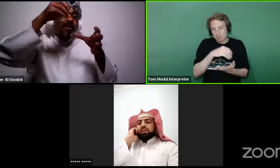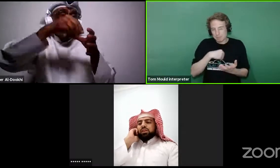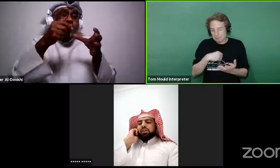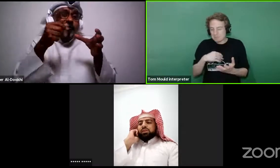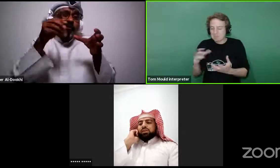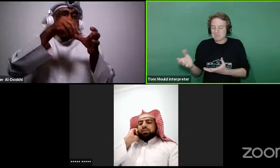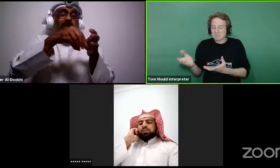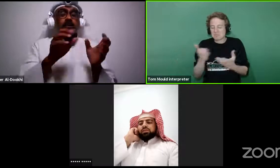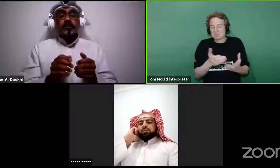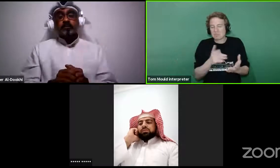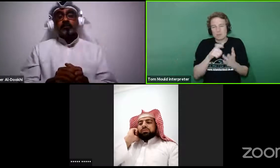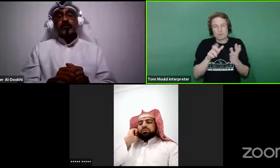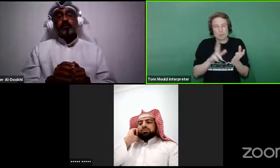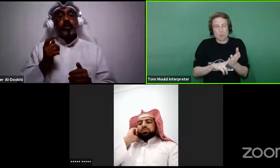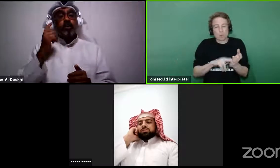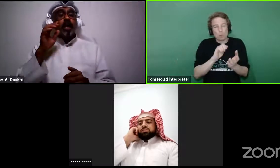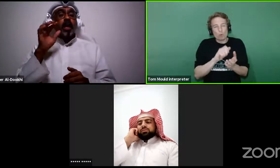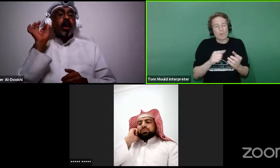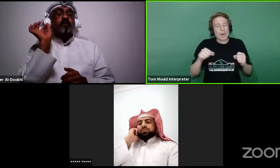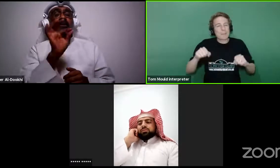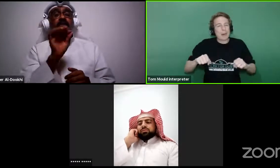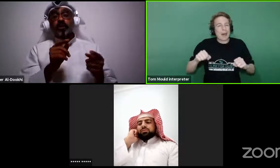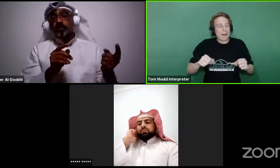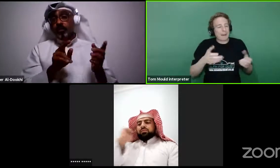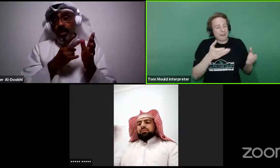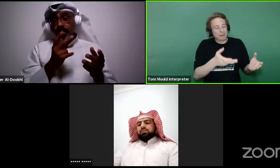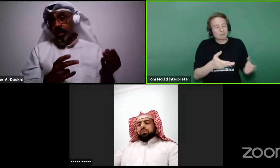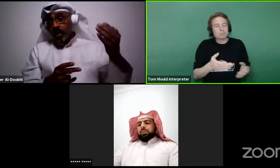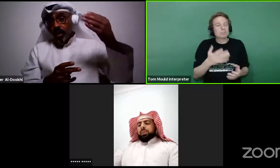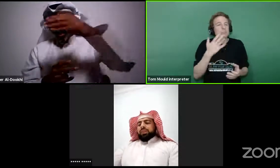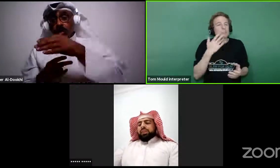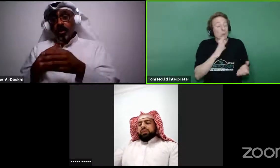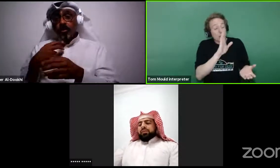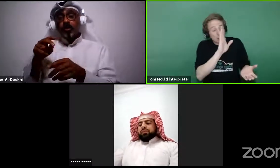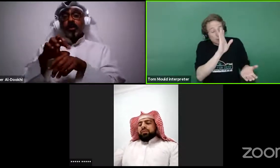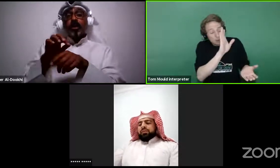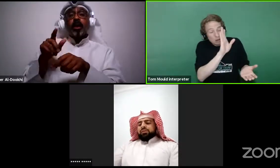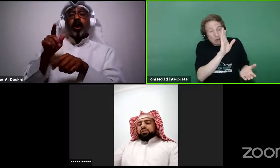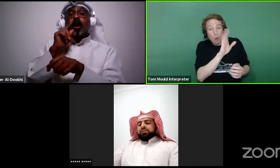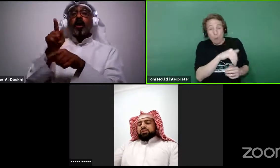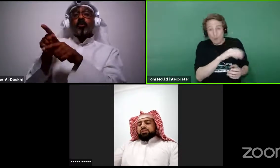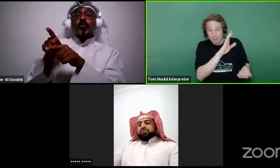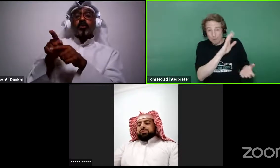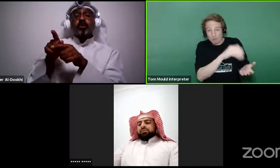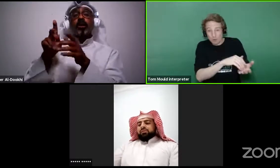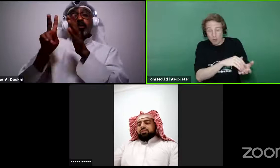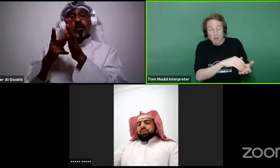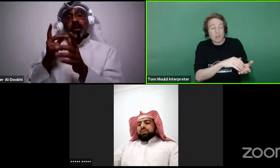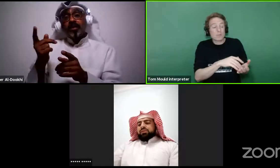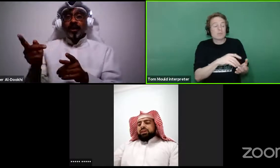that they might know it when they go back to their people, in order that they might come again.